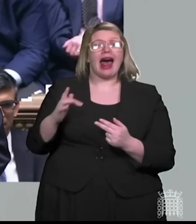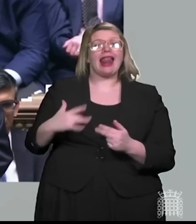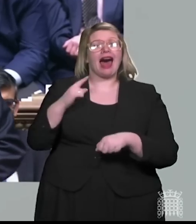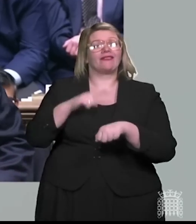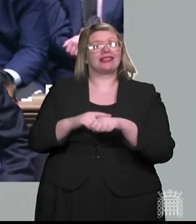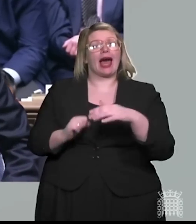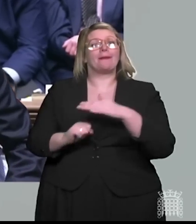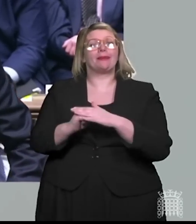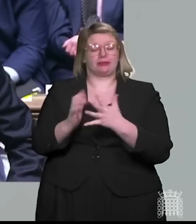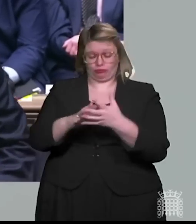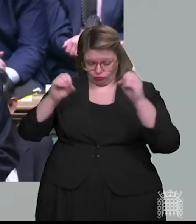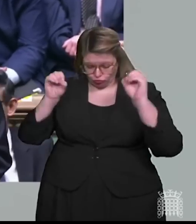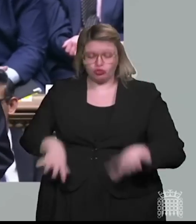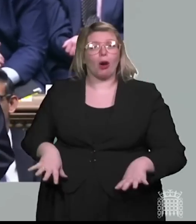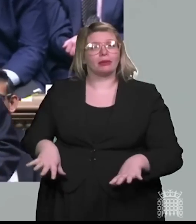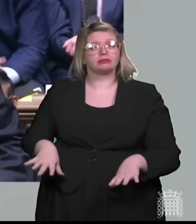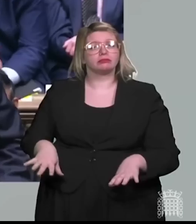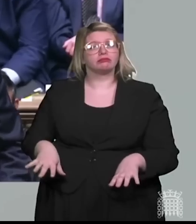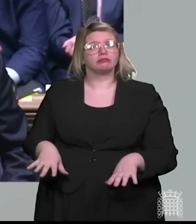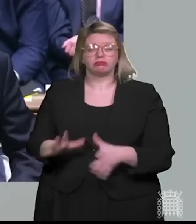lifetime allowance altogether.